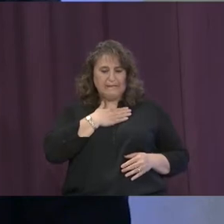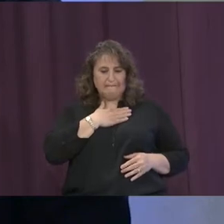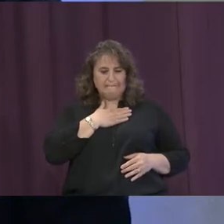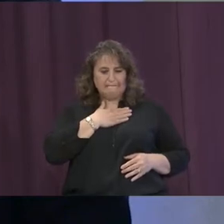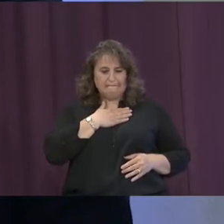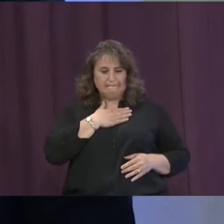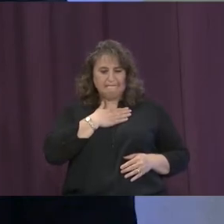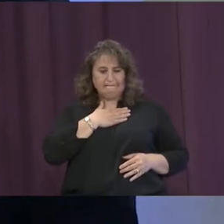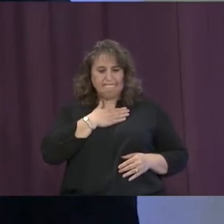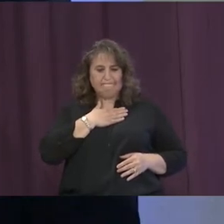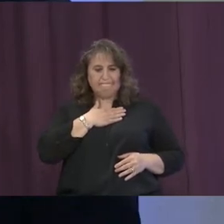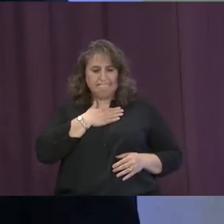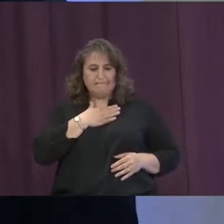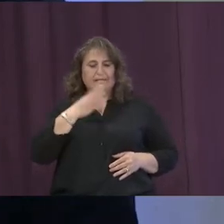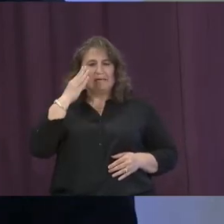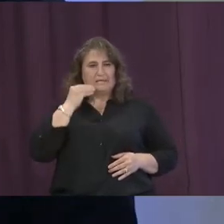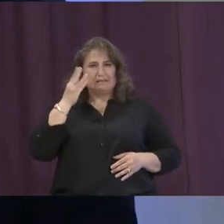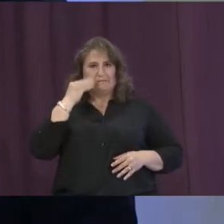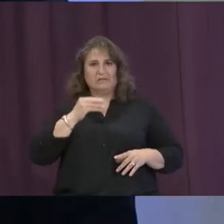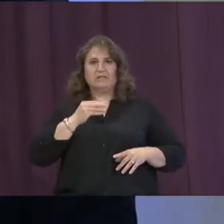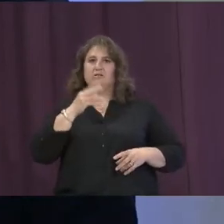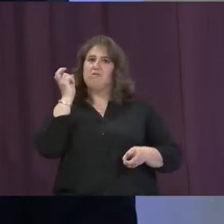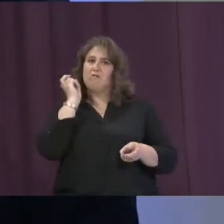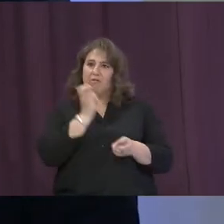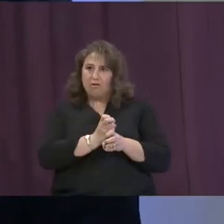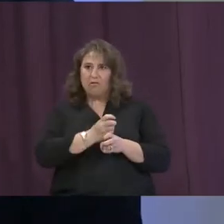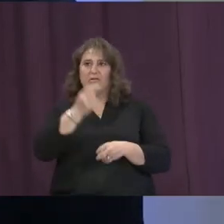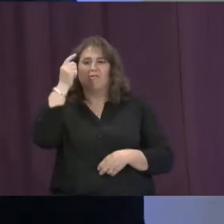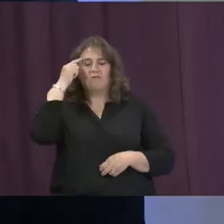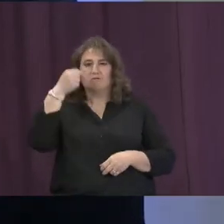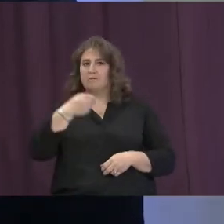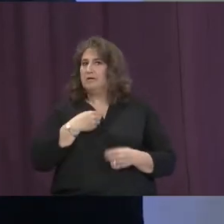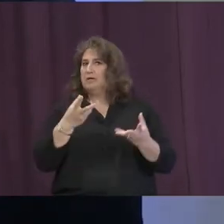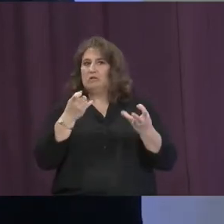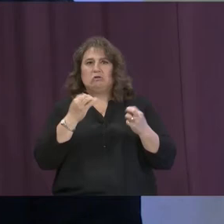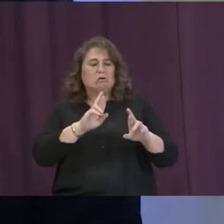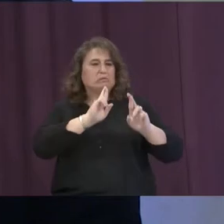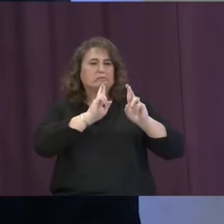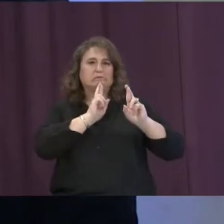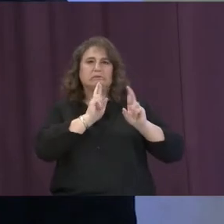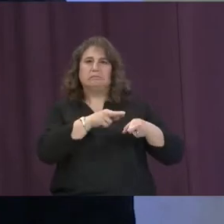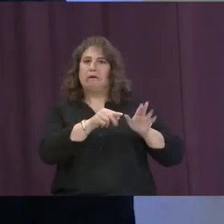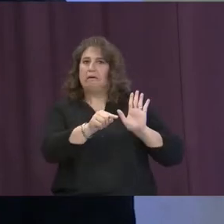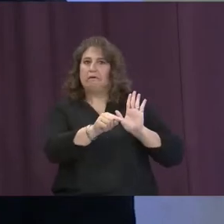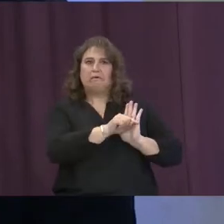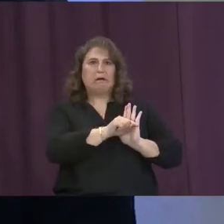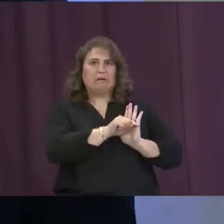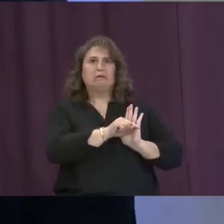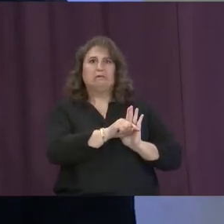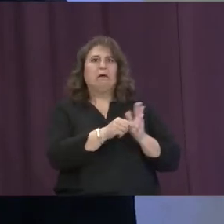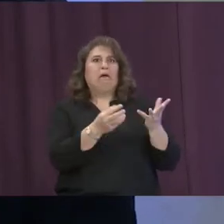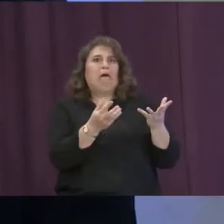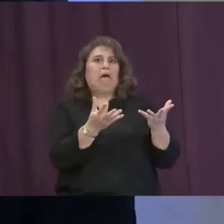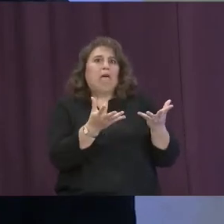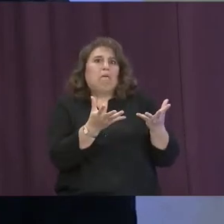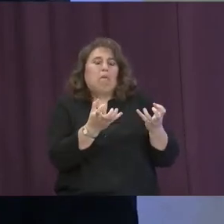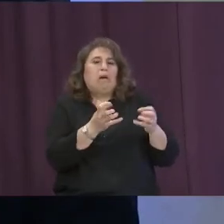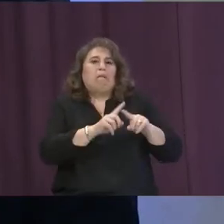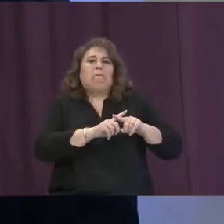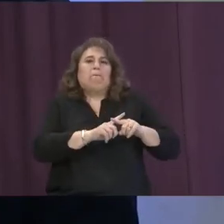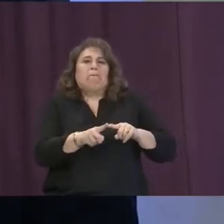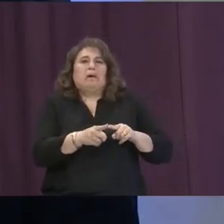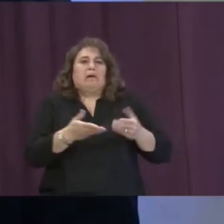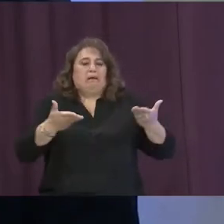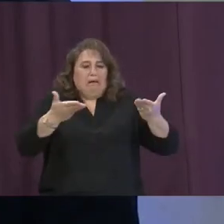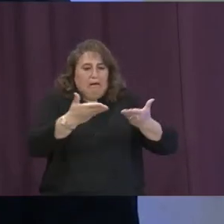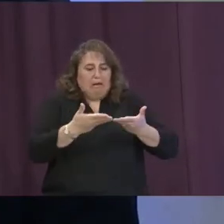it was a very difficult experience not to react to that because I wanted to, but I was like, I'm